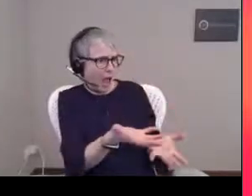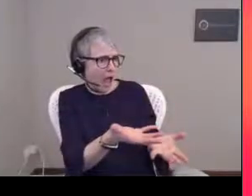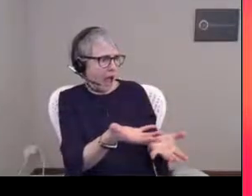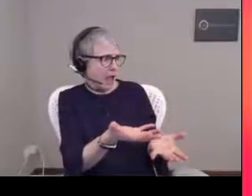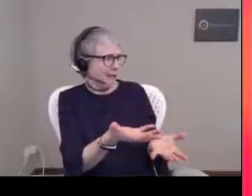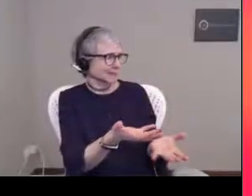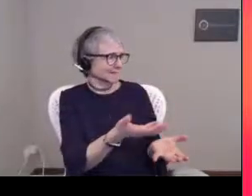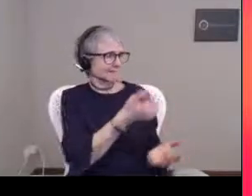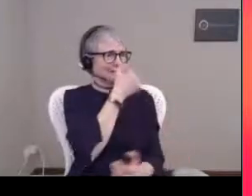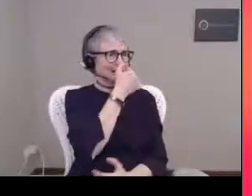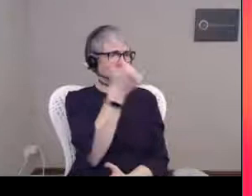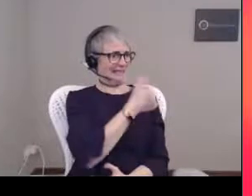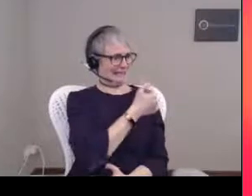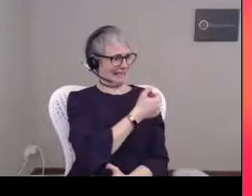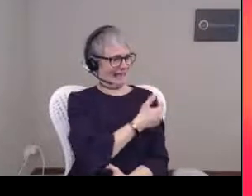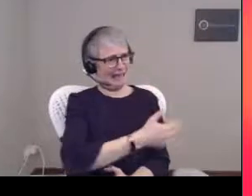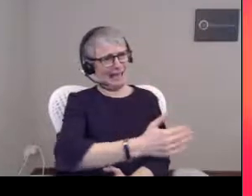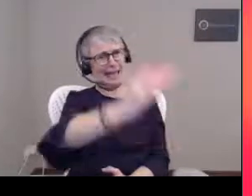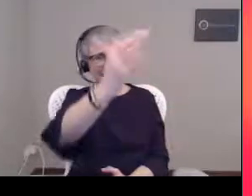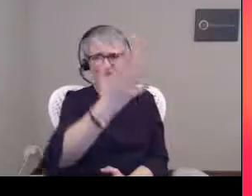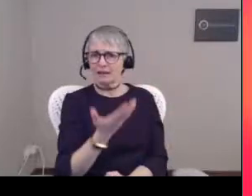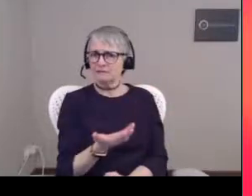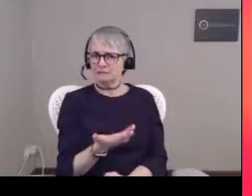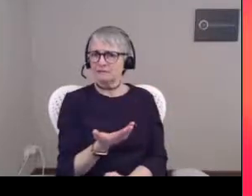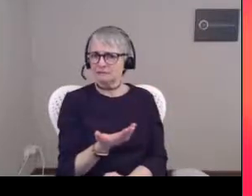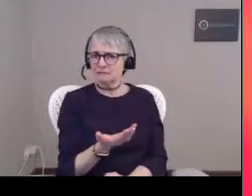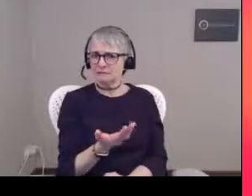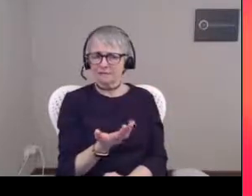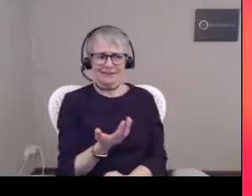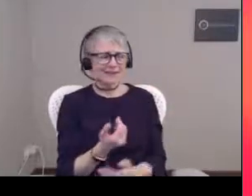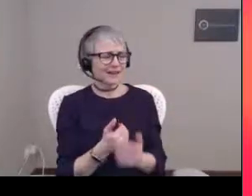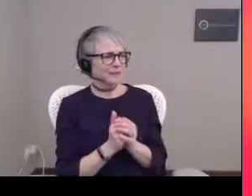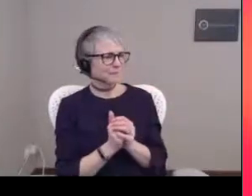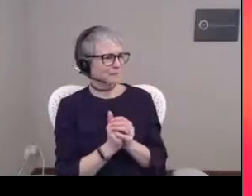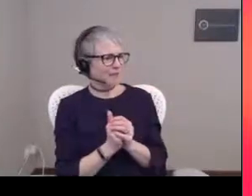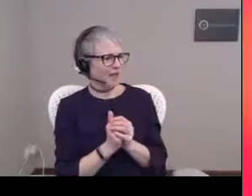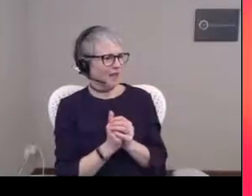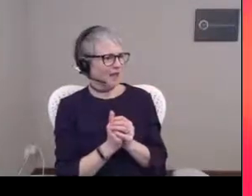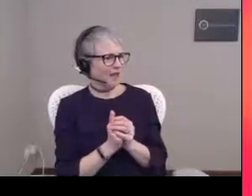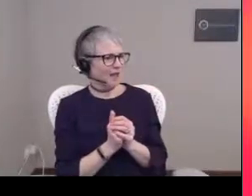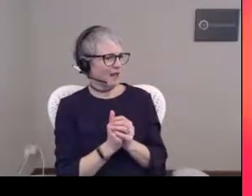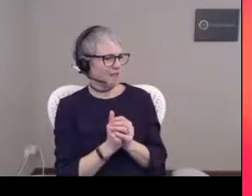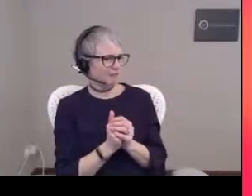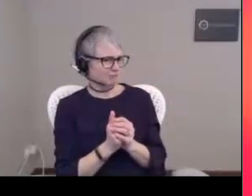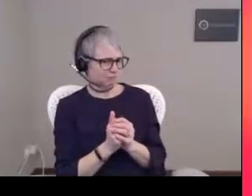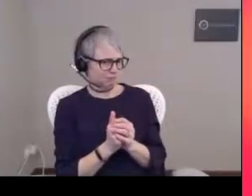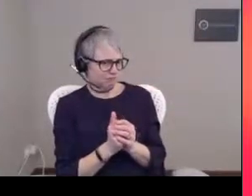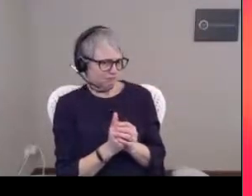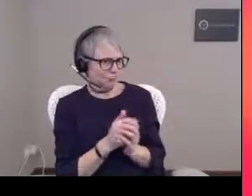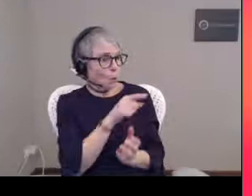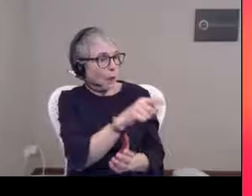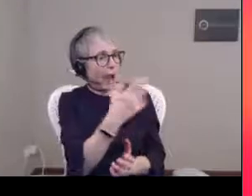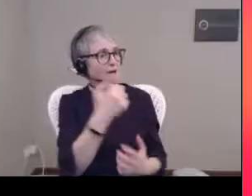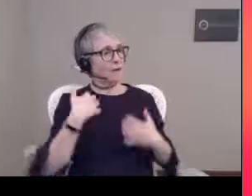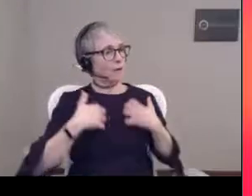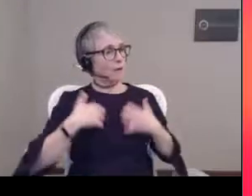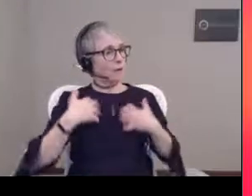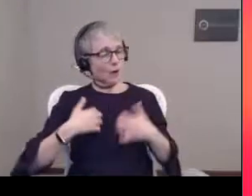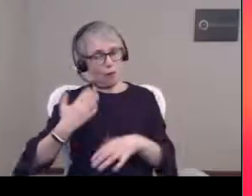16, technically, in terms of ITV, and all the way upwards. So we encourage you, if you're interested. We did